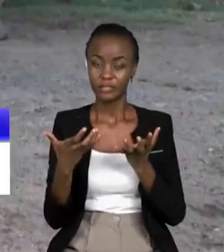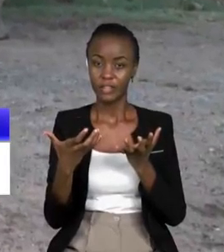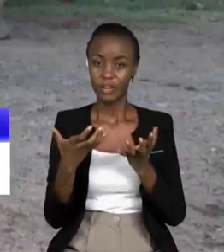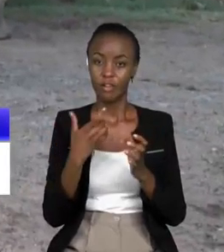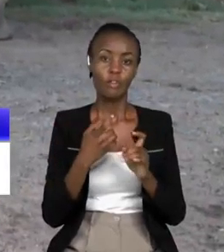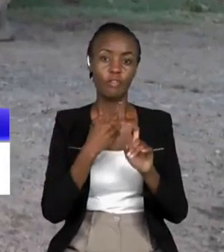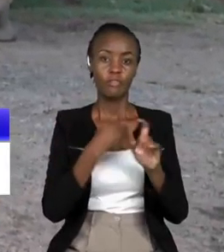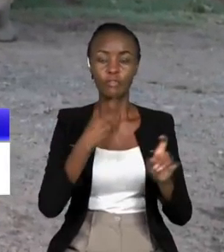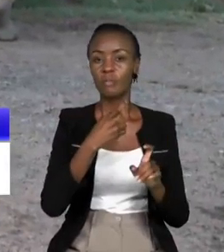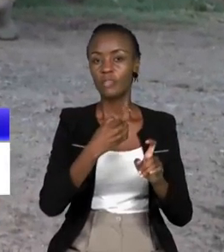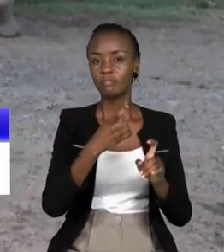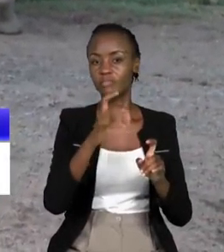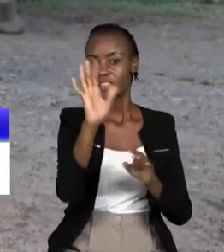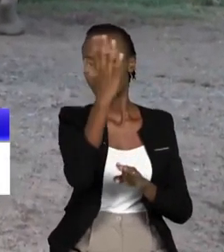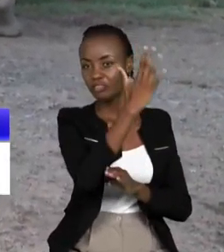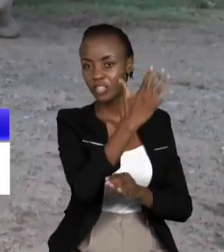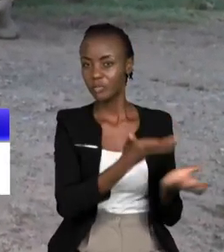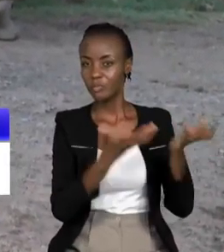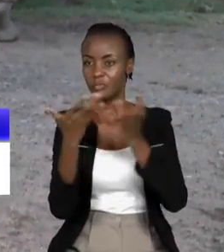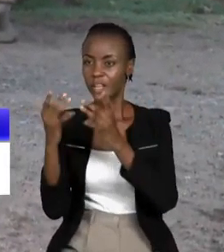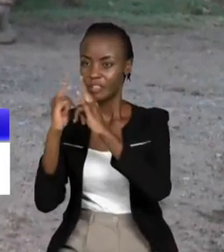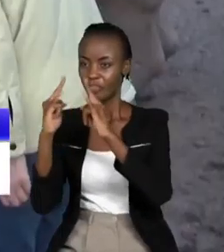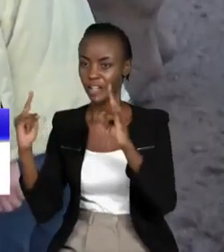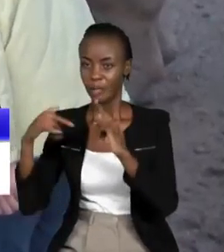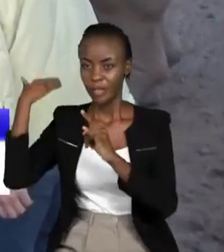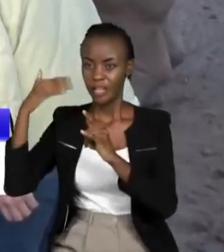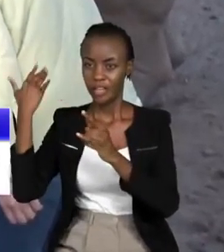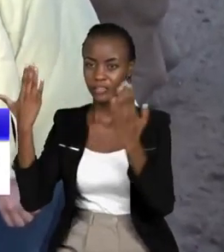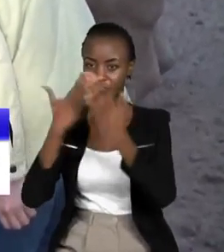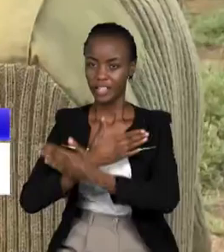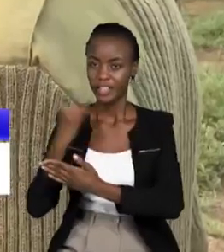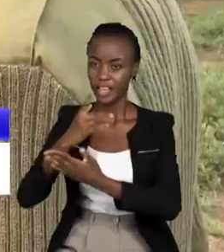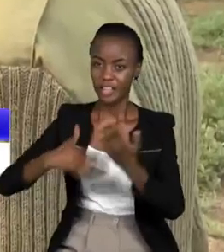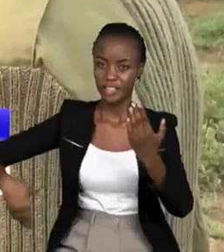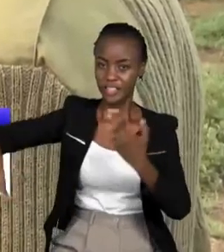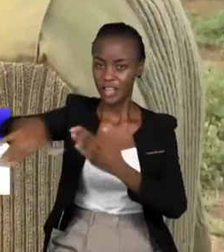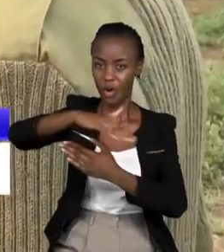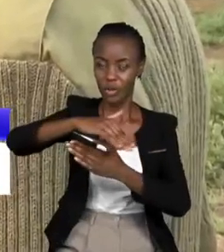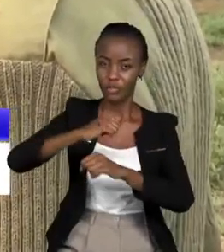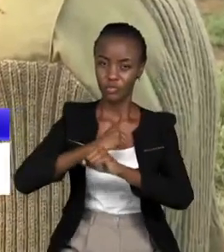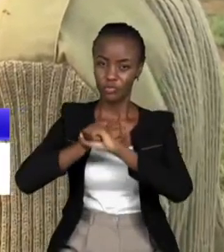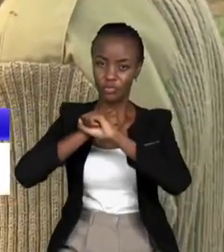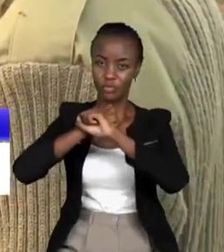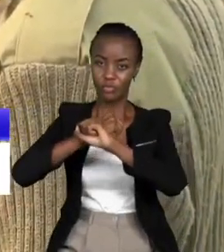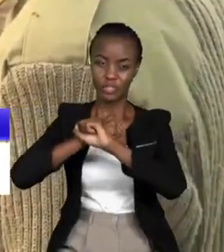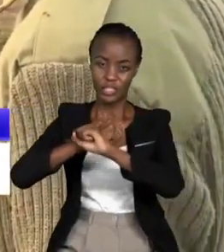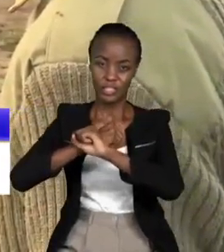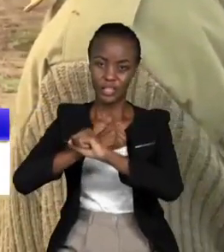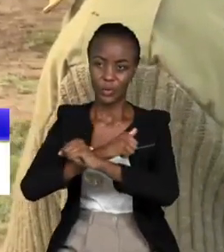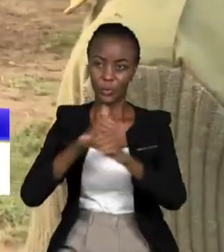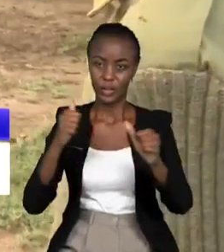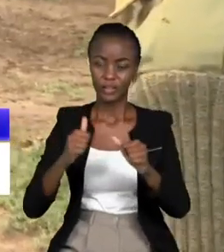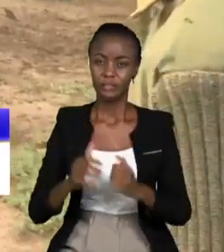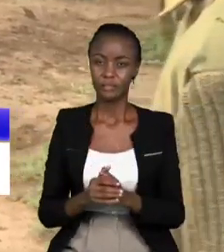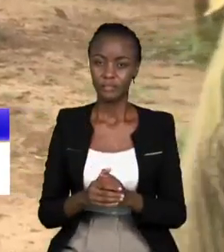every night. The camp is surrounded by barbed wire fence to keep them from staying at night. Armed